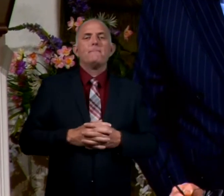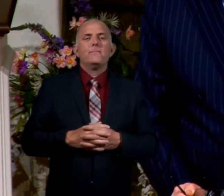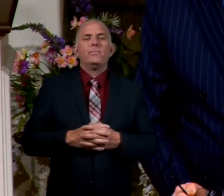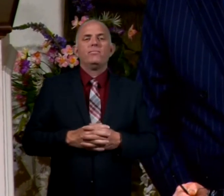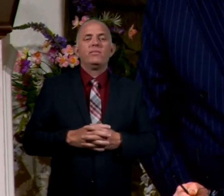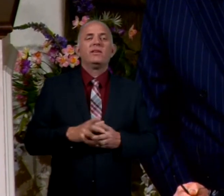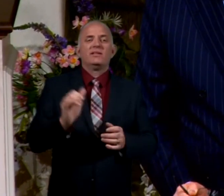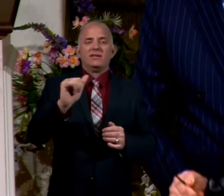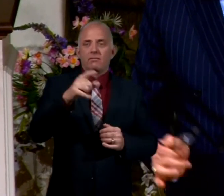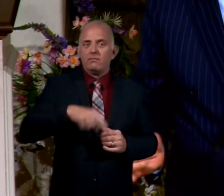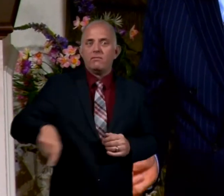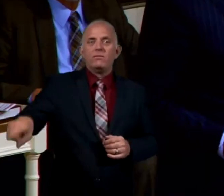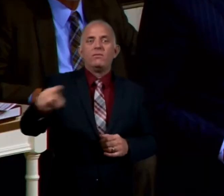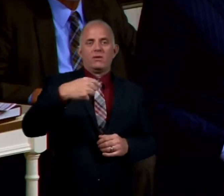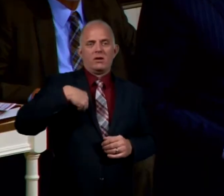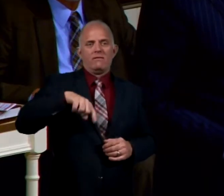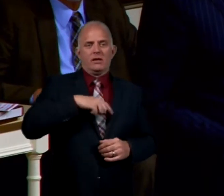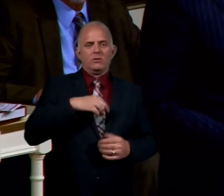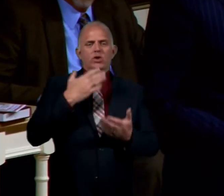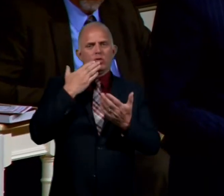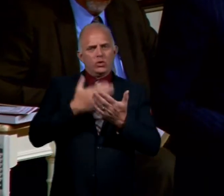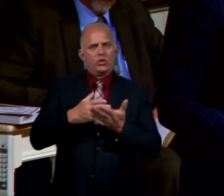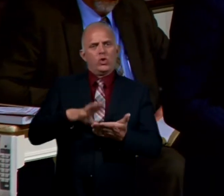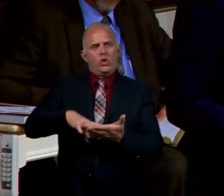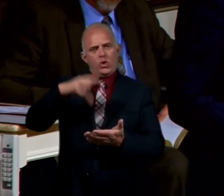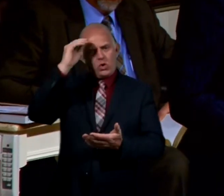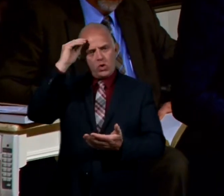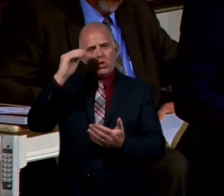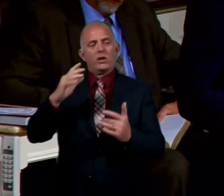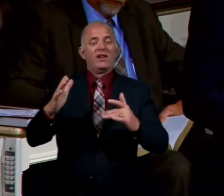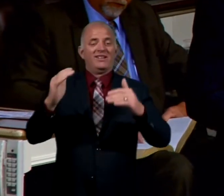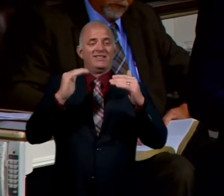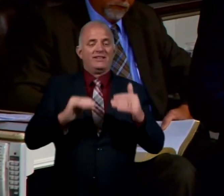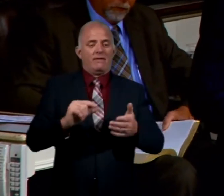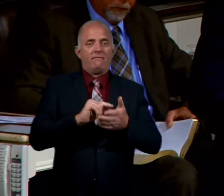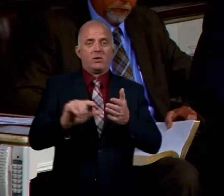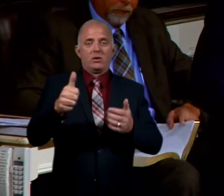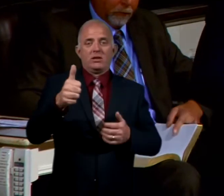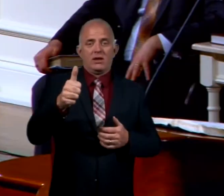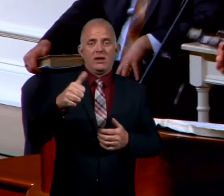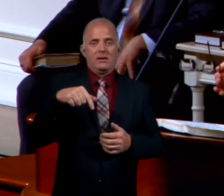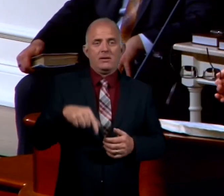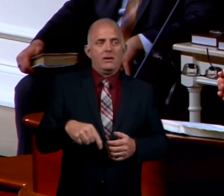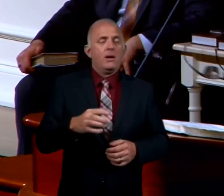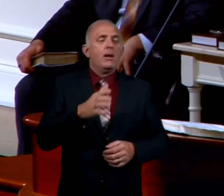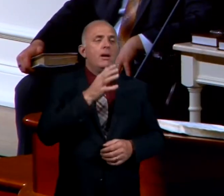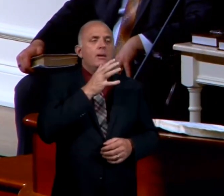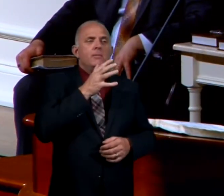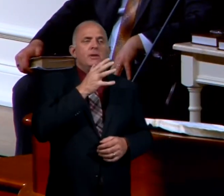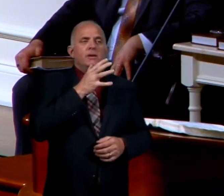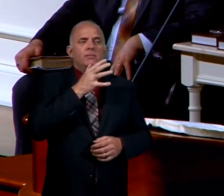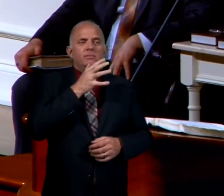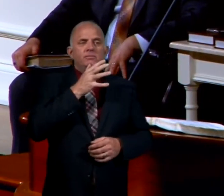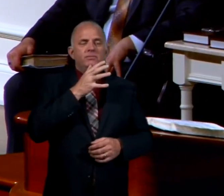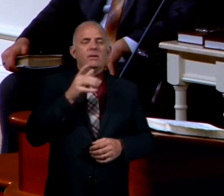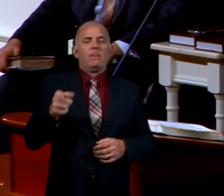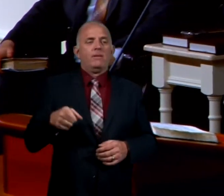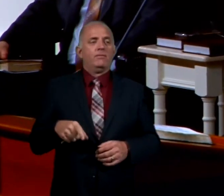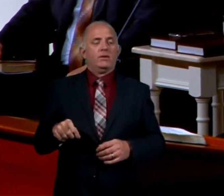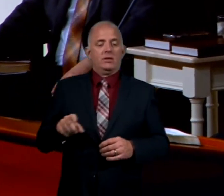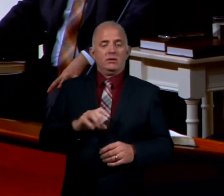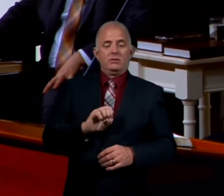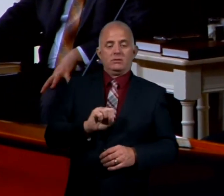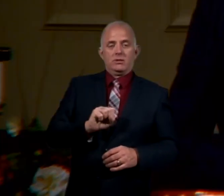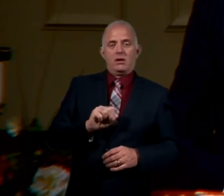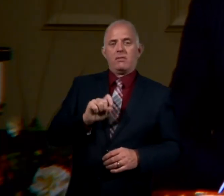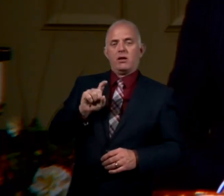us today. But then in verse number 10, he asks the question, his mother asks a question, and he puts it here in the paper, who can